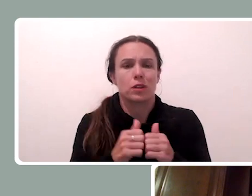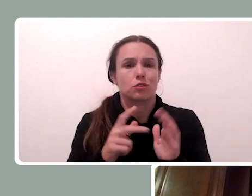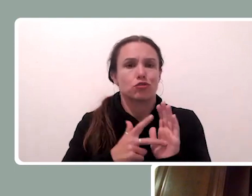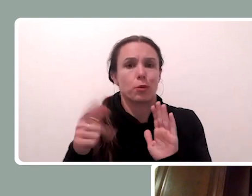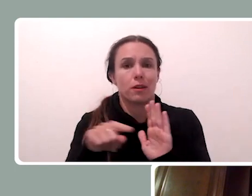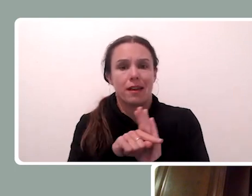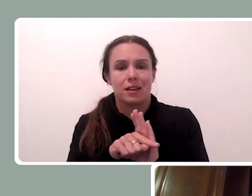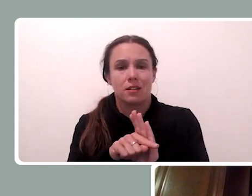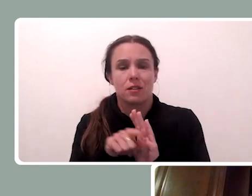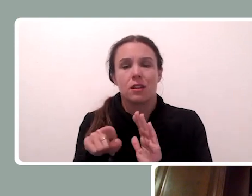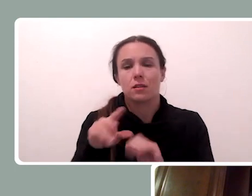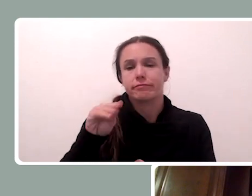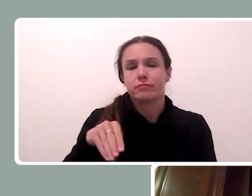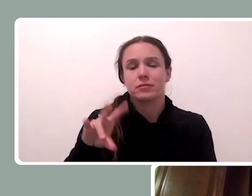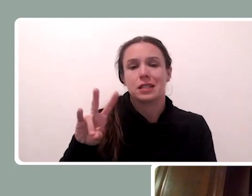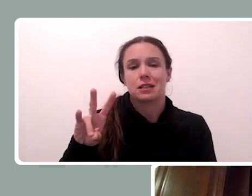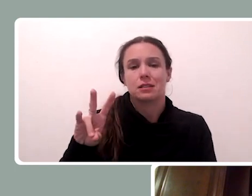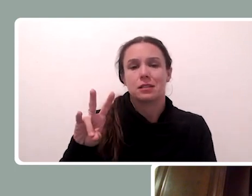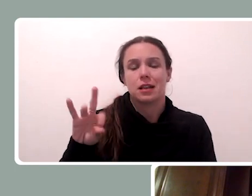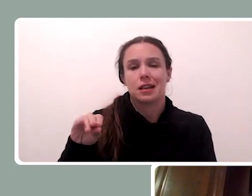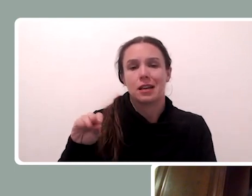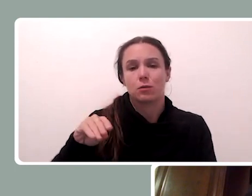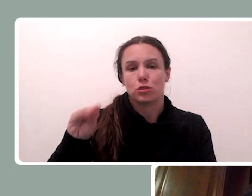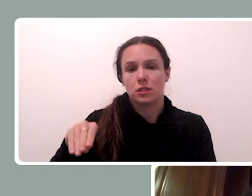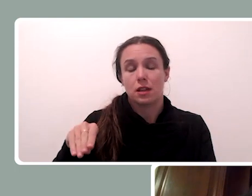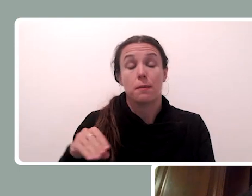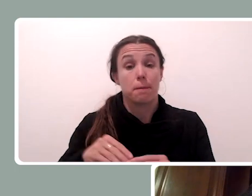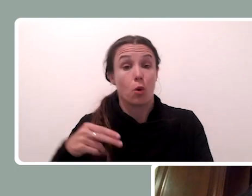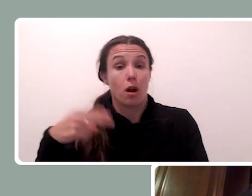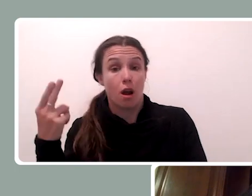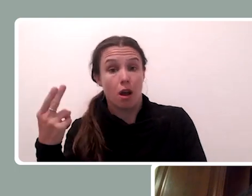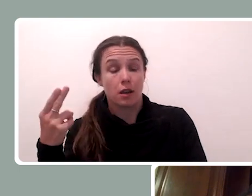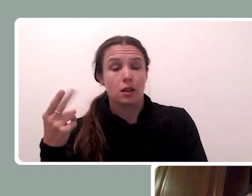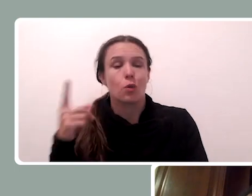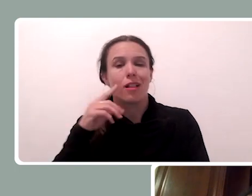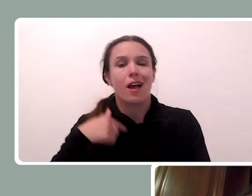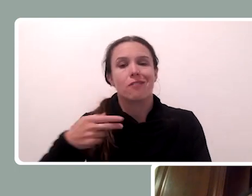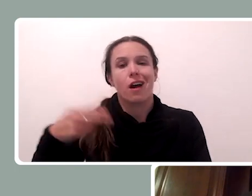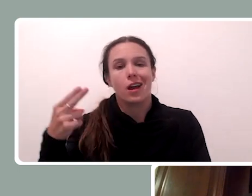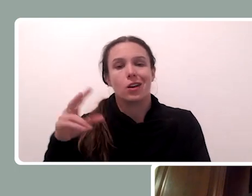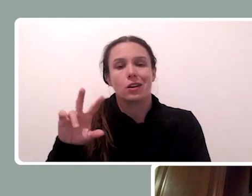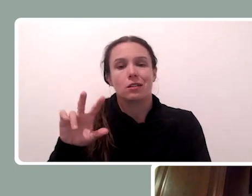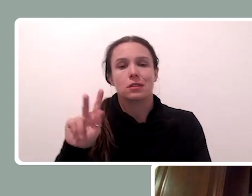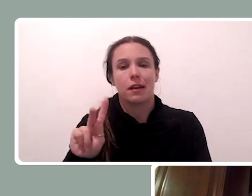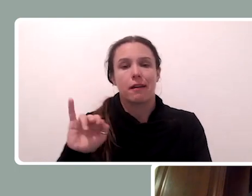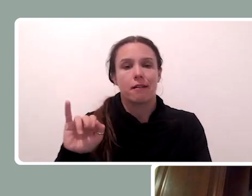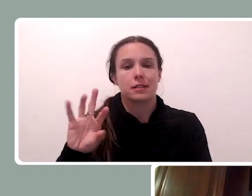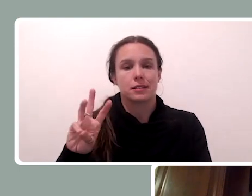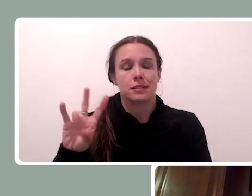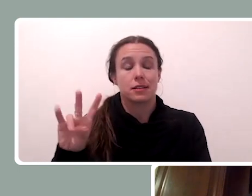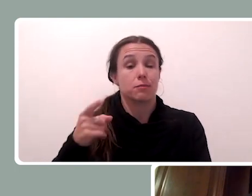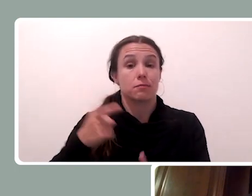is 90%. Higher oncotypes typically will have a higher Ki-67. So I think getting that information is